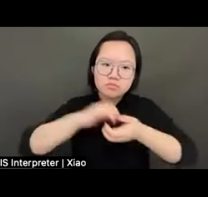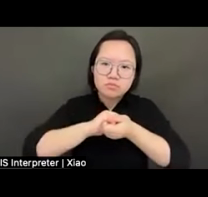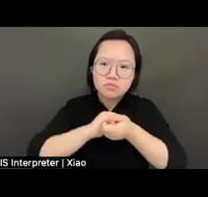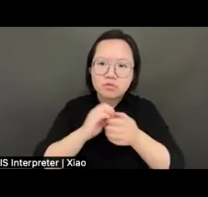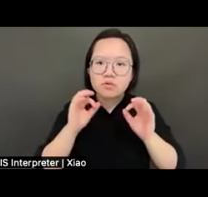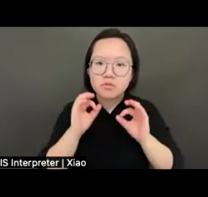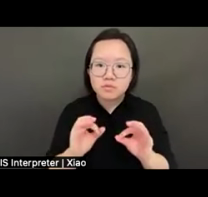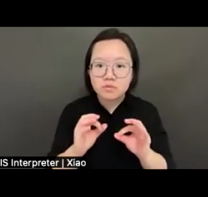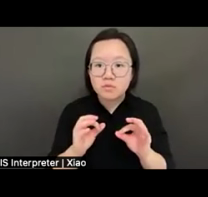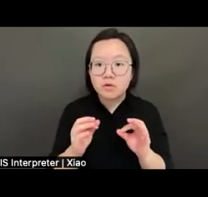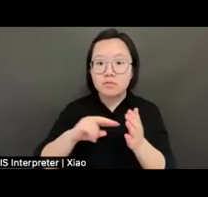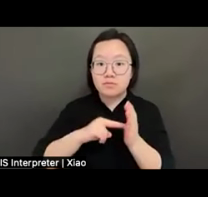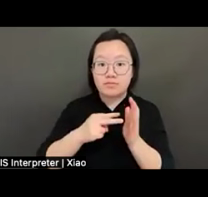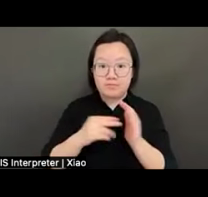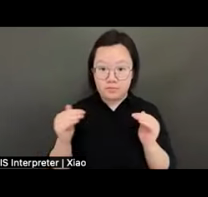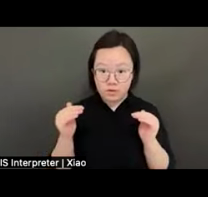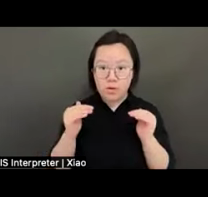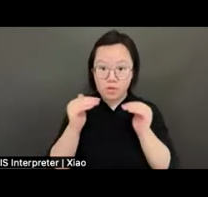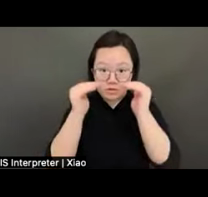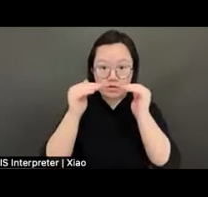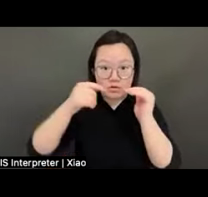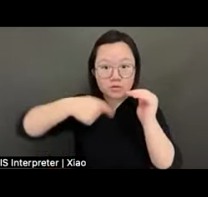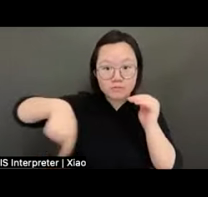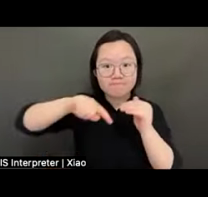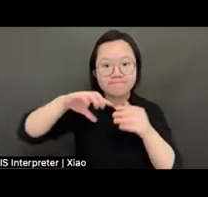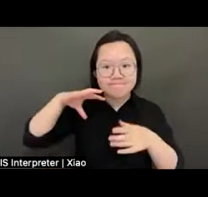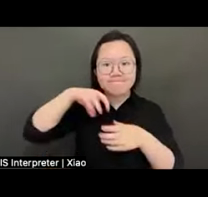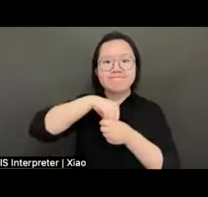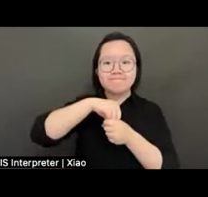implementing countries. This means that, for example, if you work on